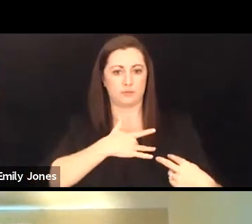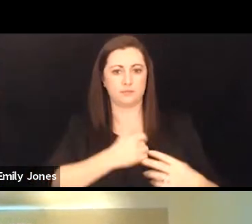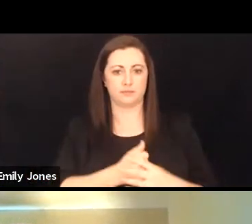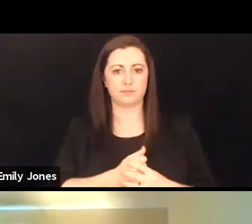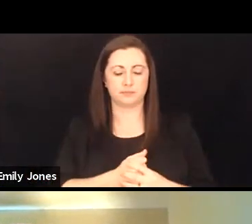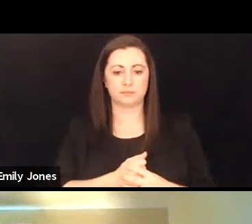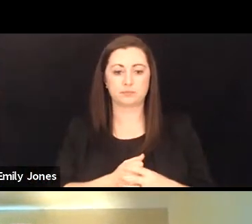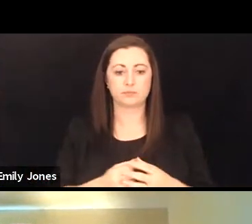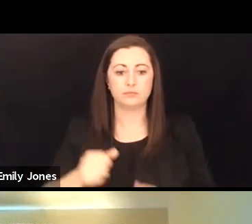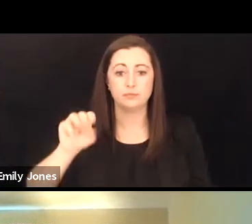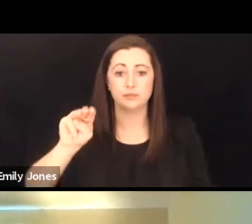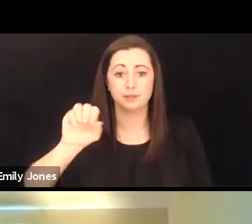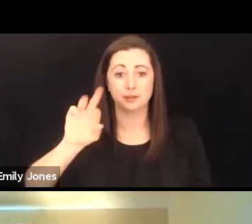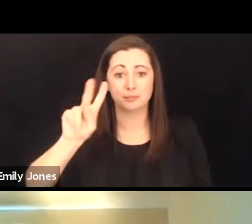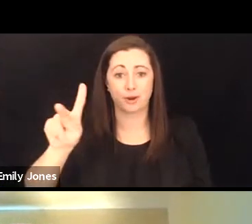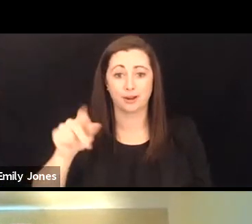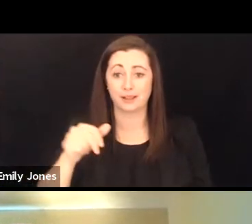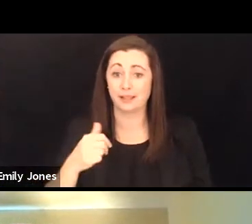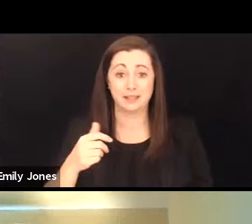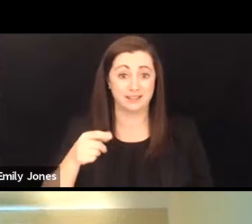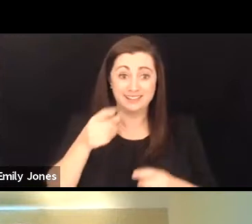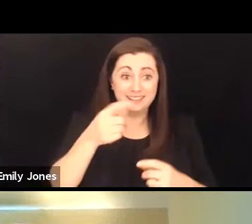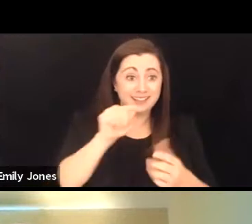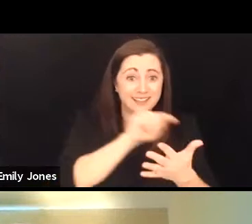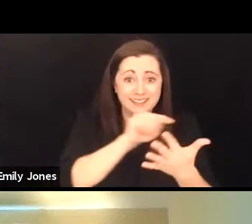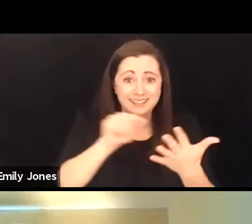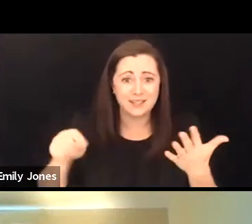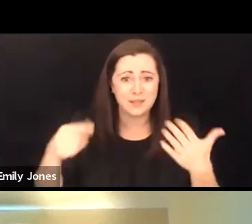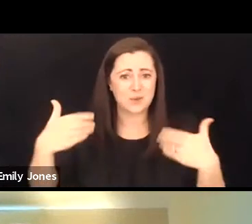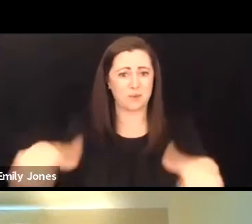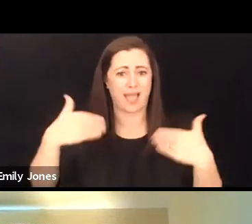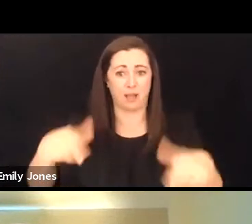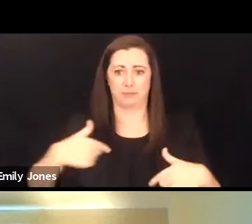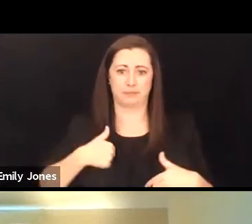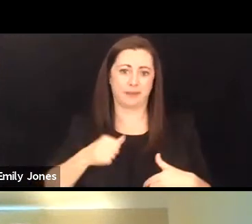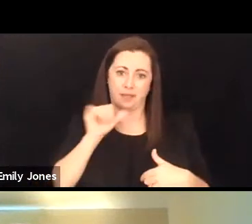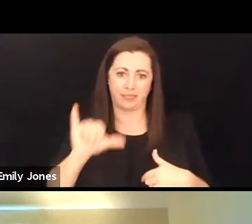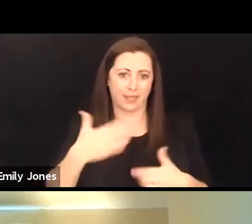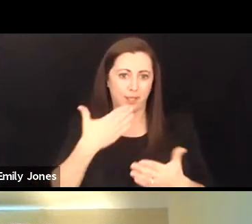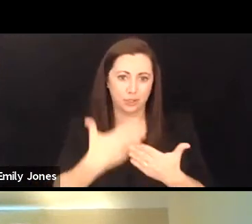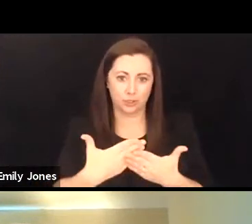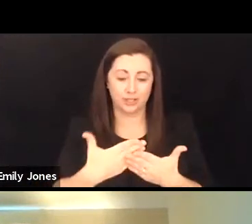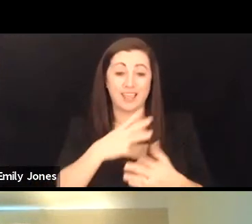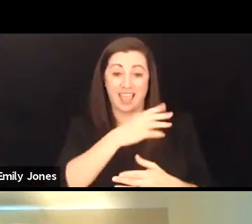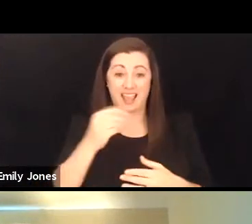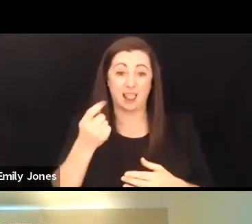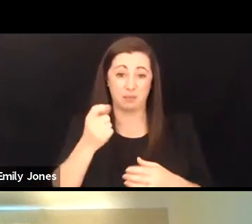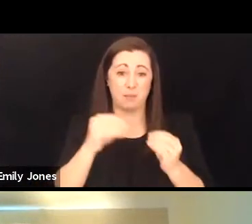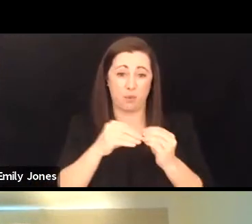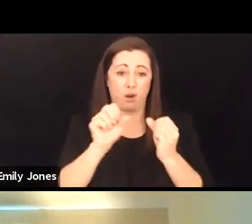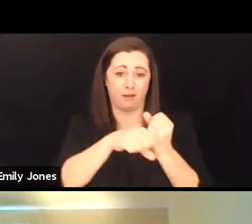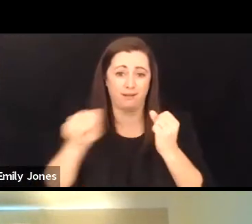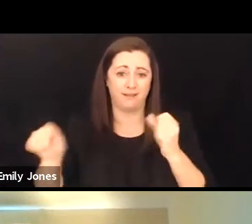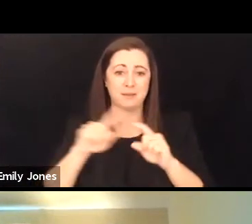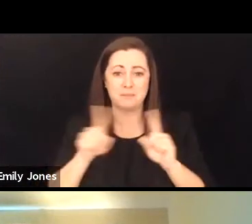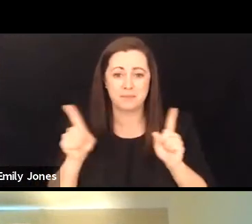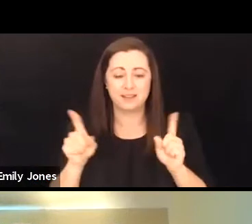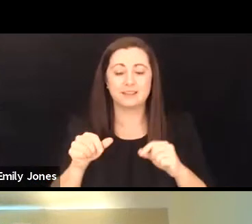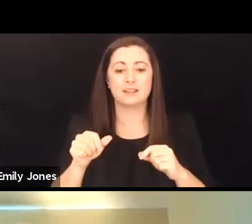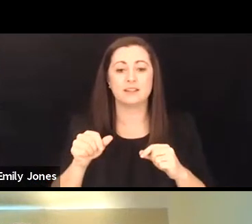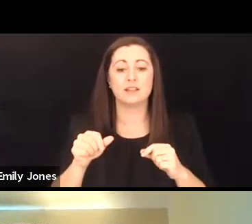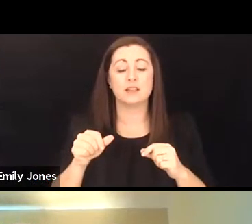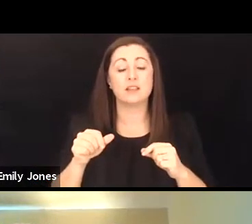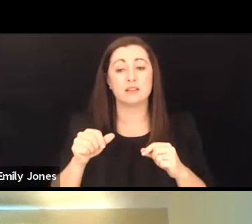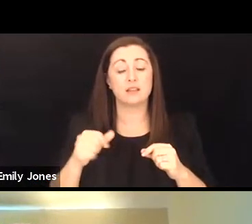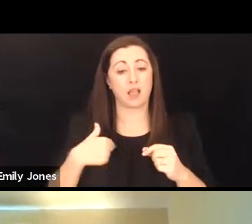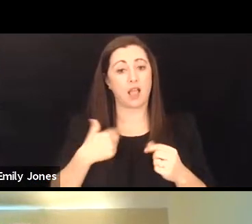And mine is not nearly as good as the previous three, nor as concise. But what I would say is that there are a